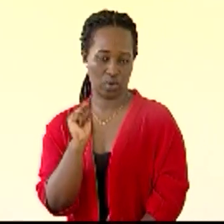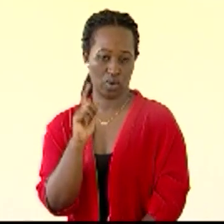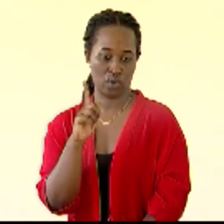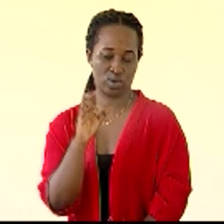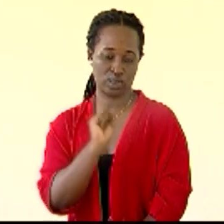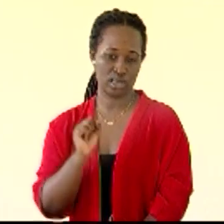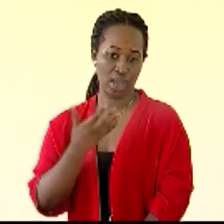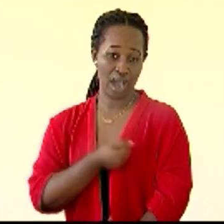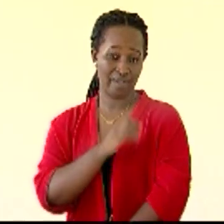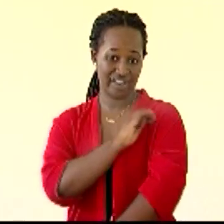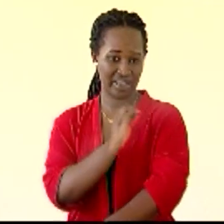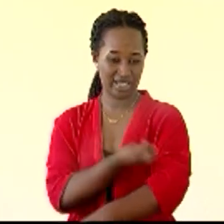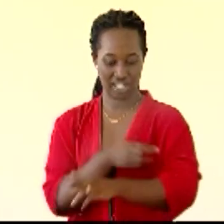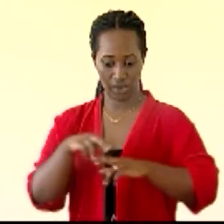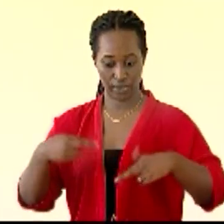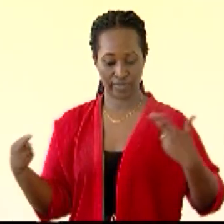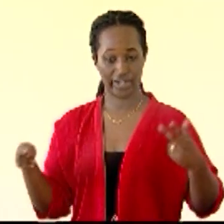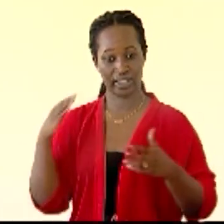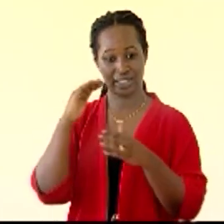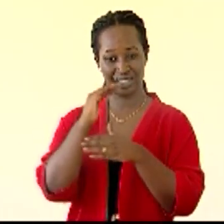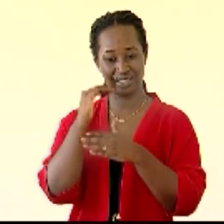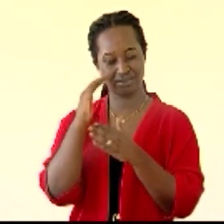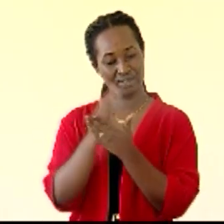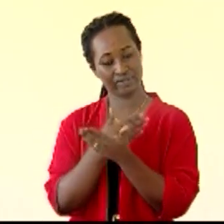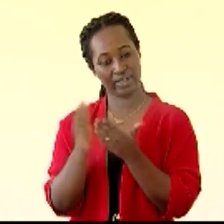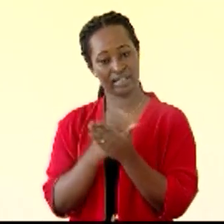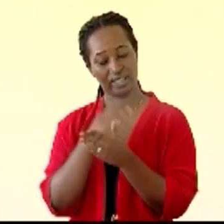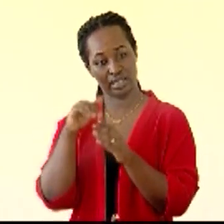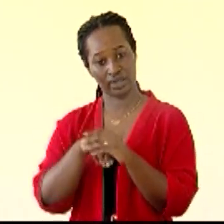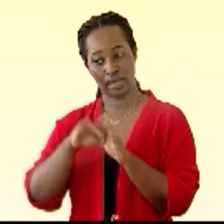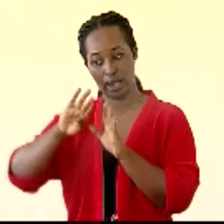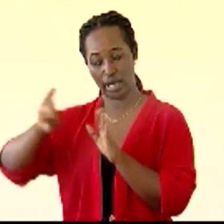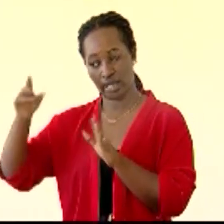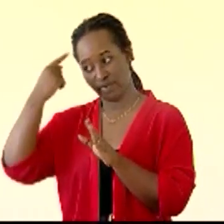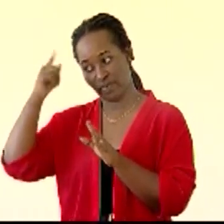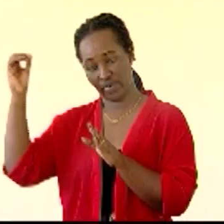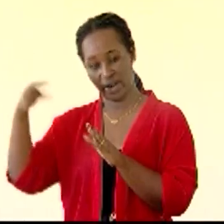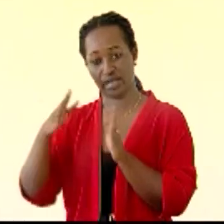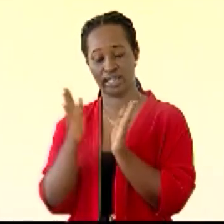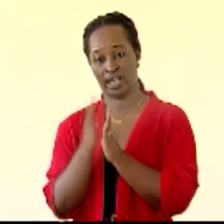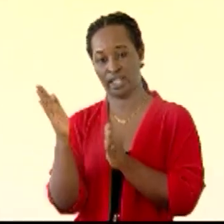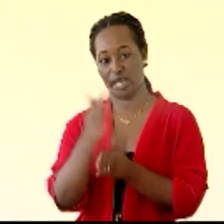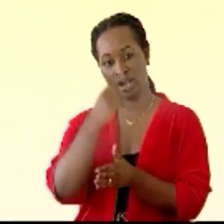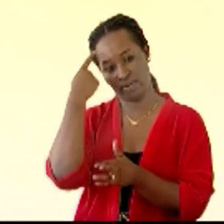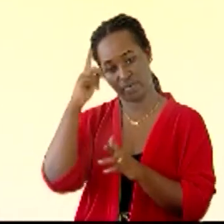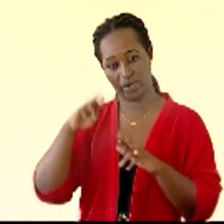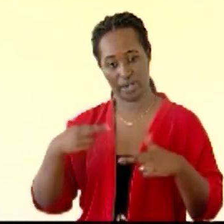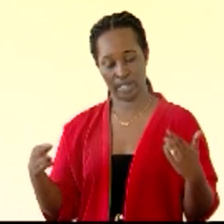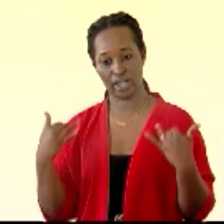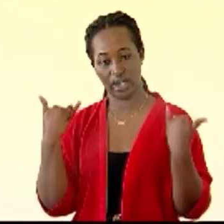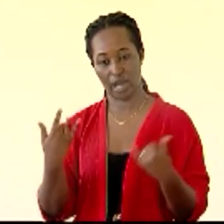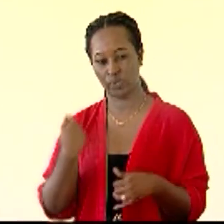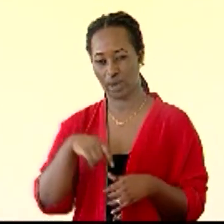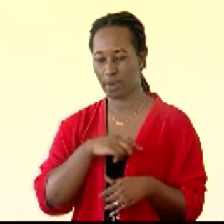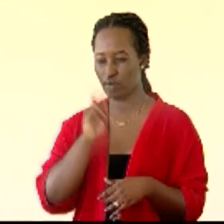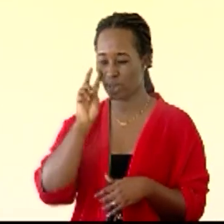reactions being divided into an area for light and an area for dark reaction. the light independent. But let's look